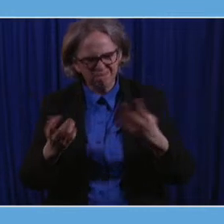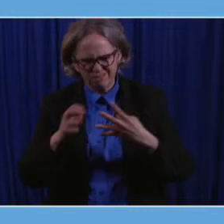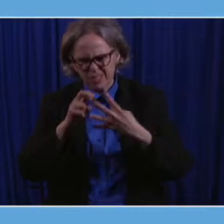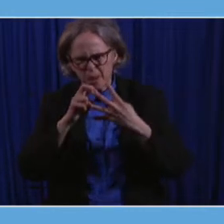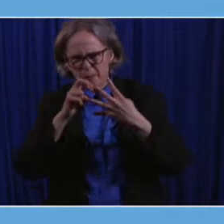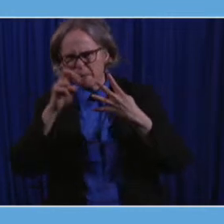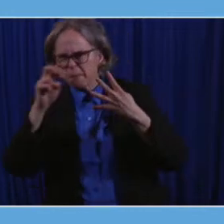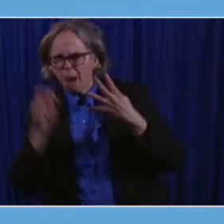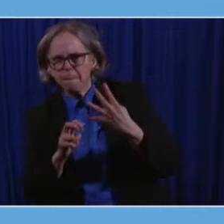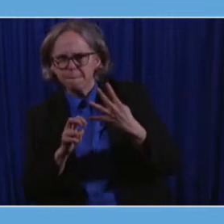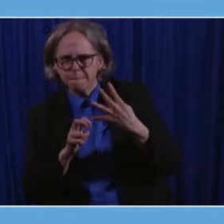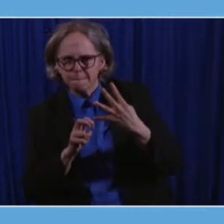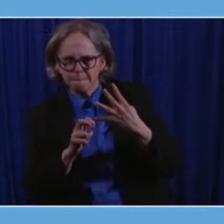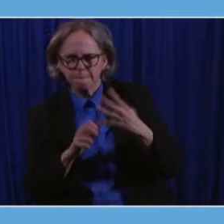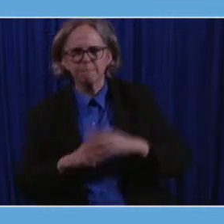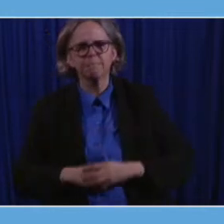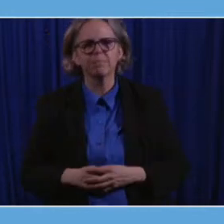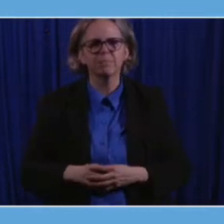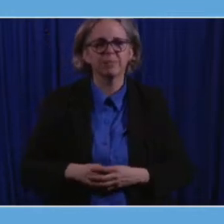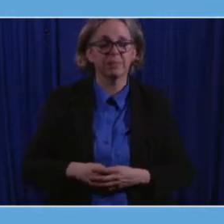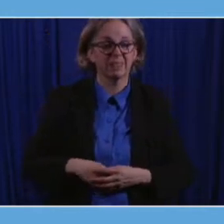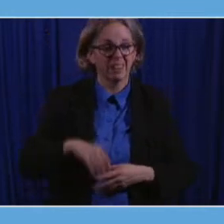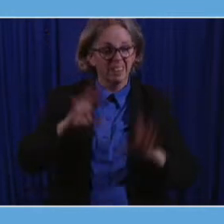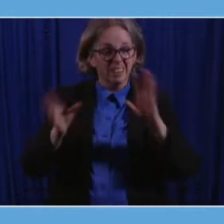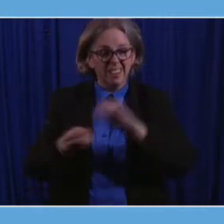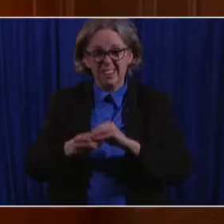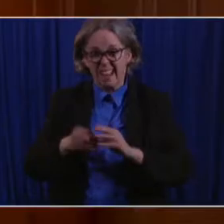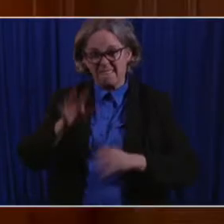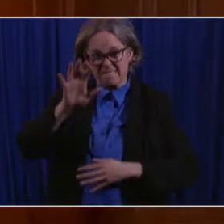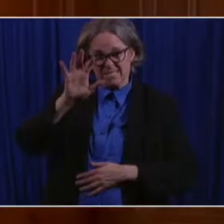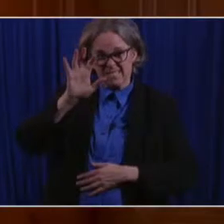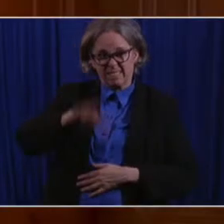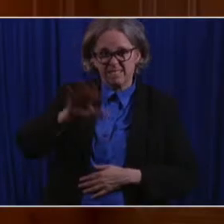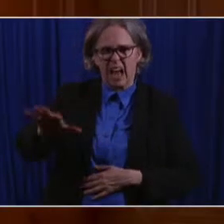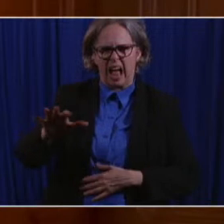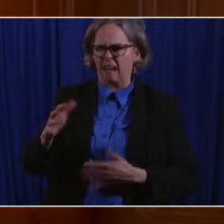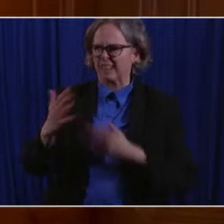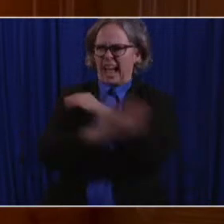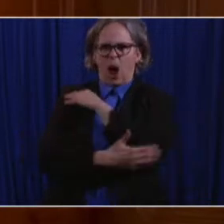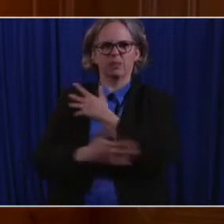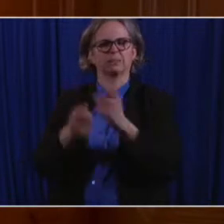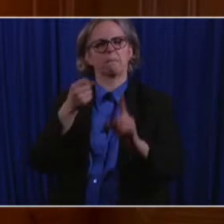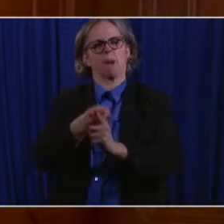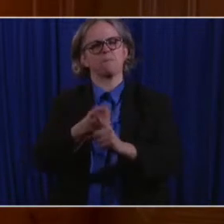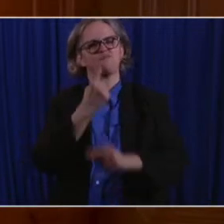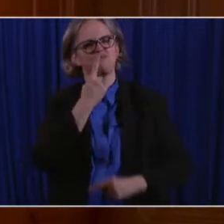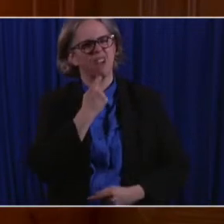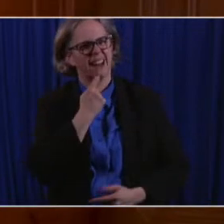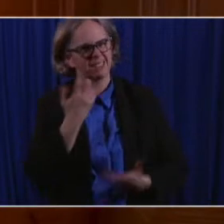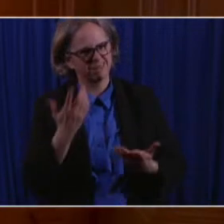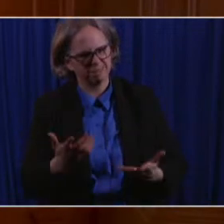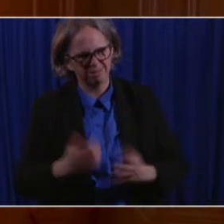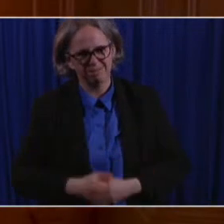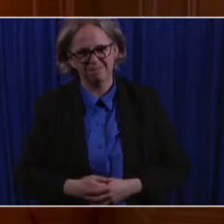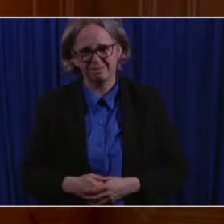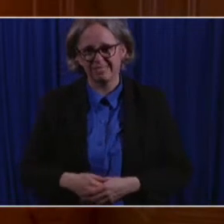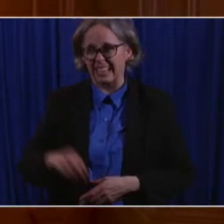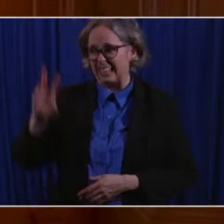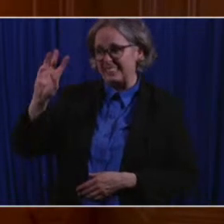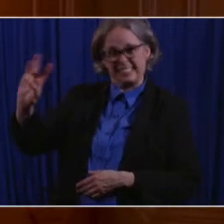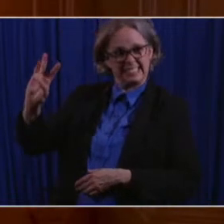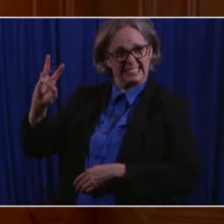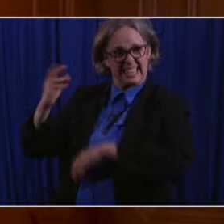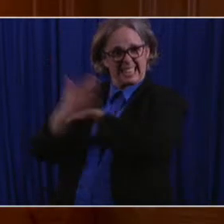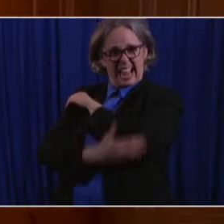week, the lowest number of counties since October 29th. 6 counties moved from red to orange because they dropped below the 100